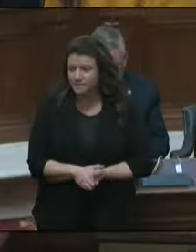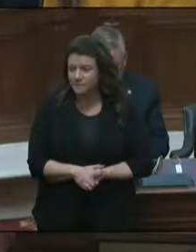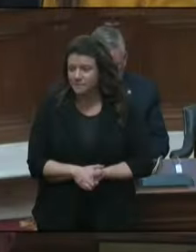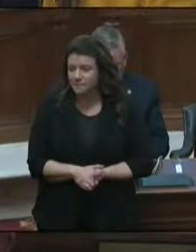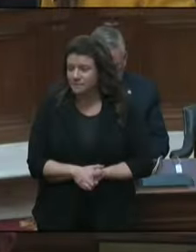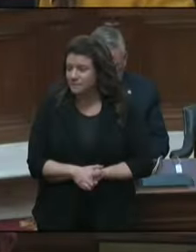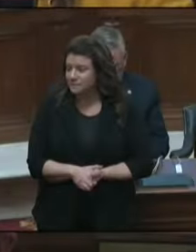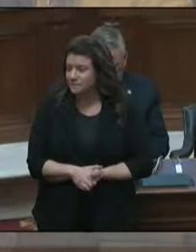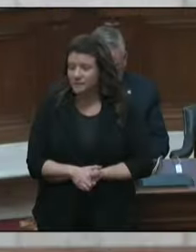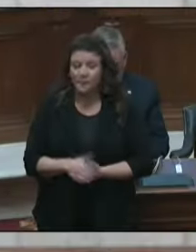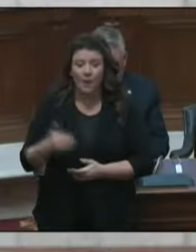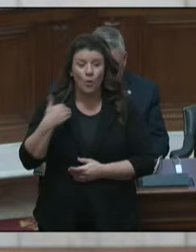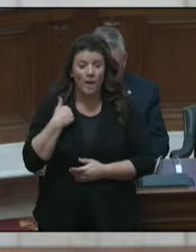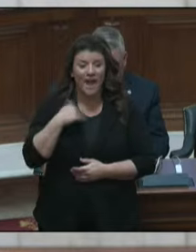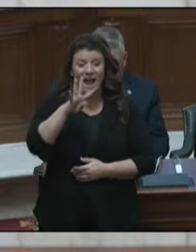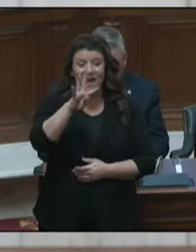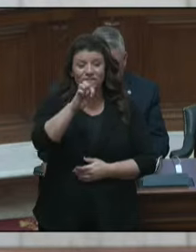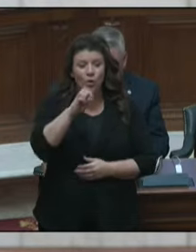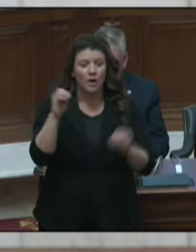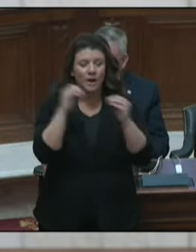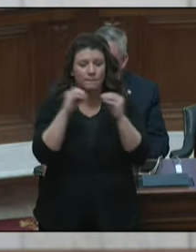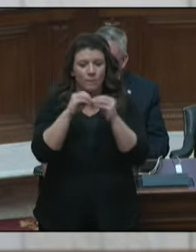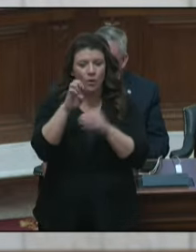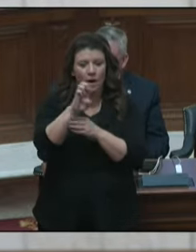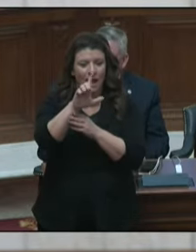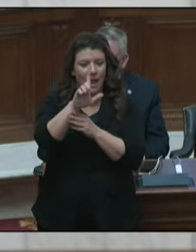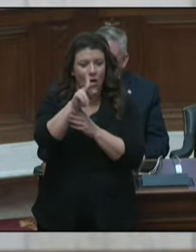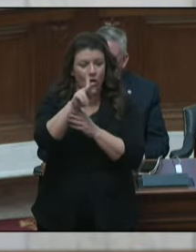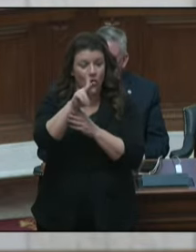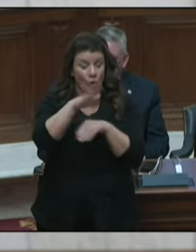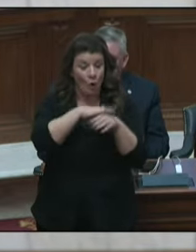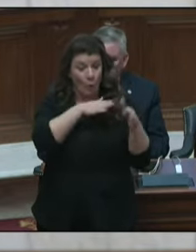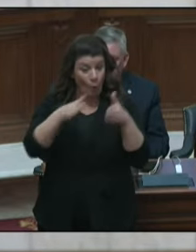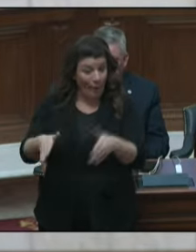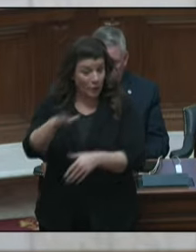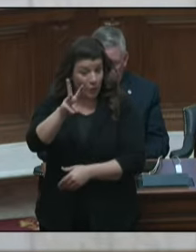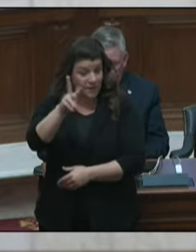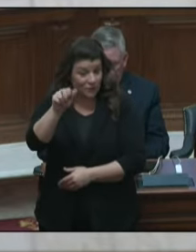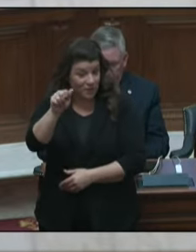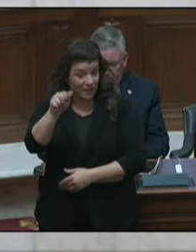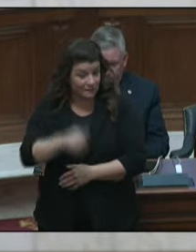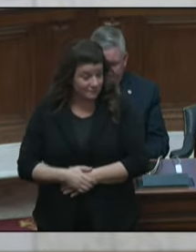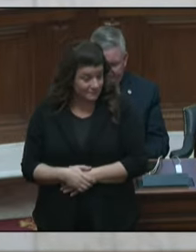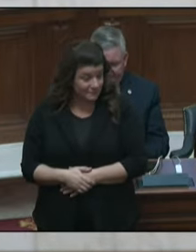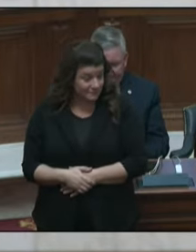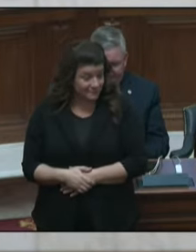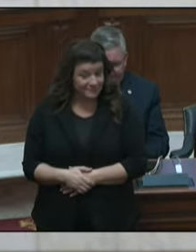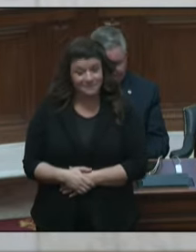We've got 40 more elk on the way to West Virginia. How about that?